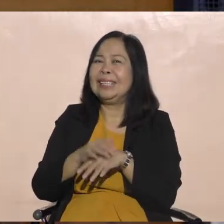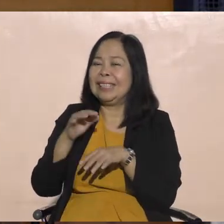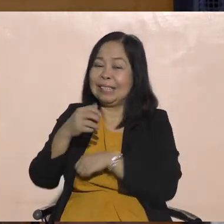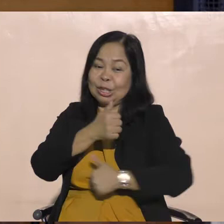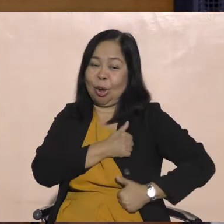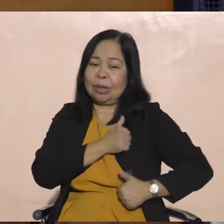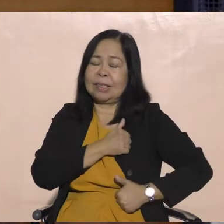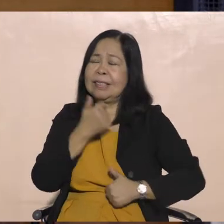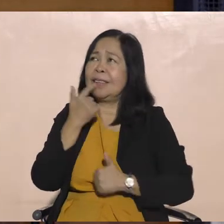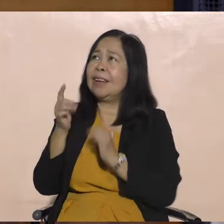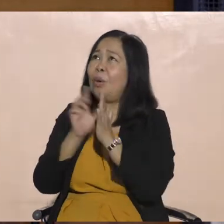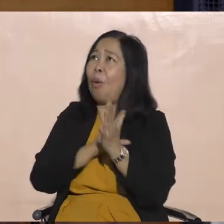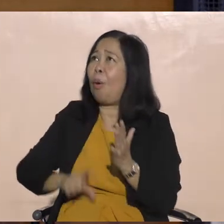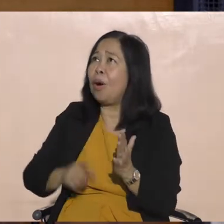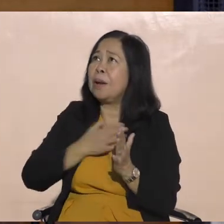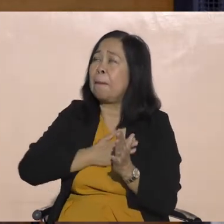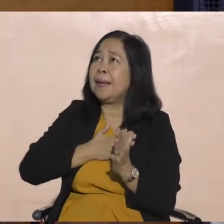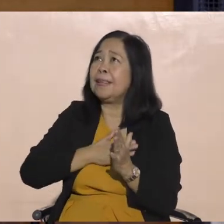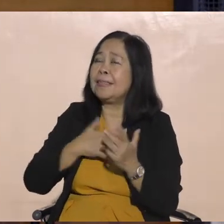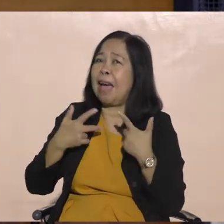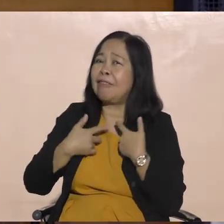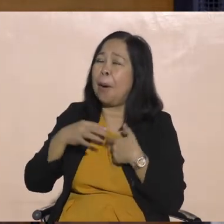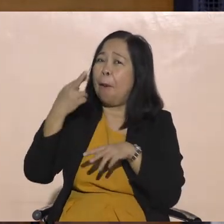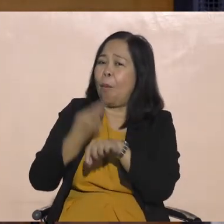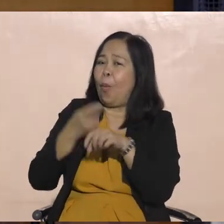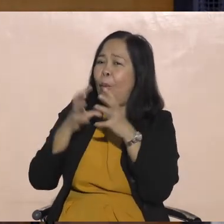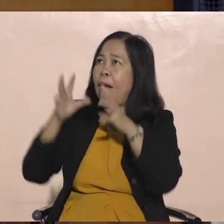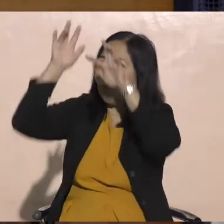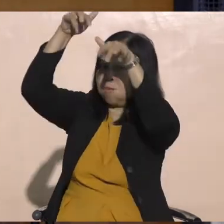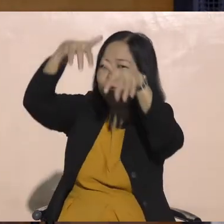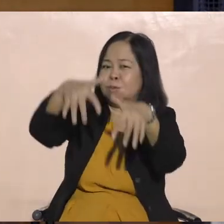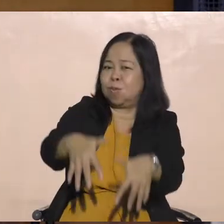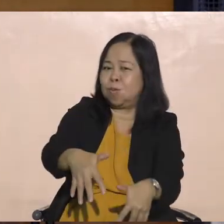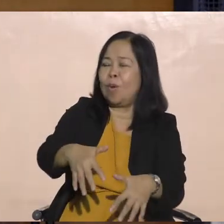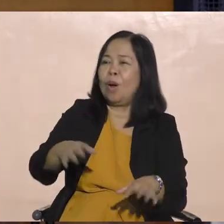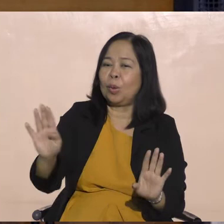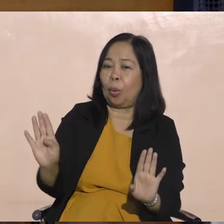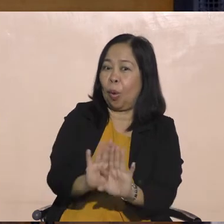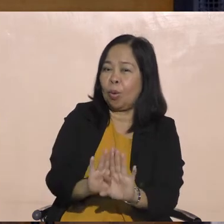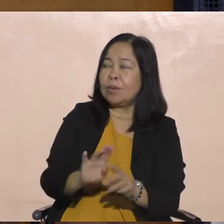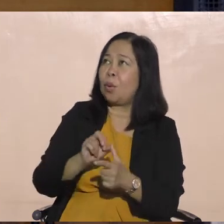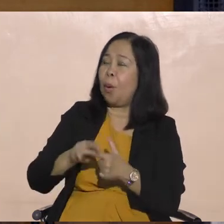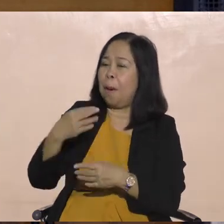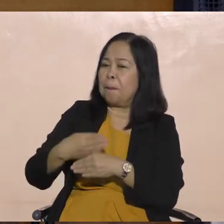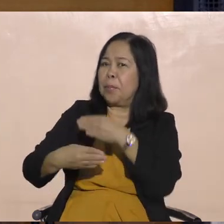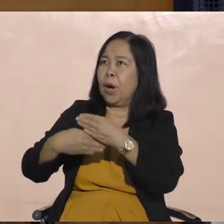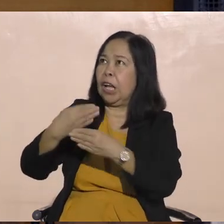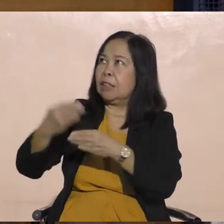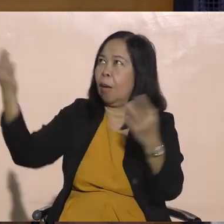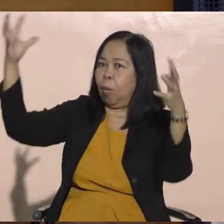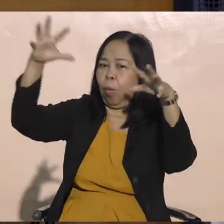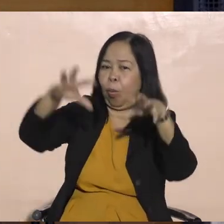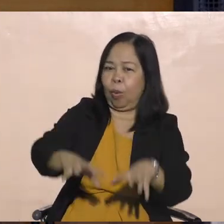dili spider nga naghimo og iyang balayan atubangan sa odia sa entrance sa cave." Ingon